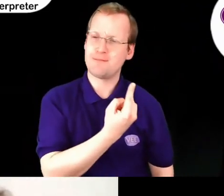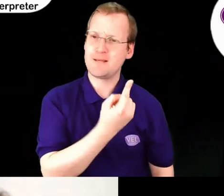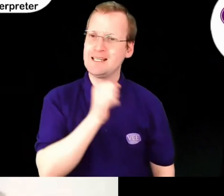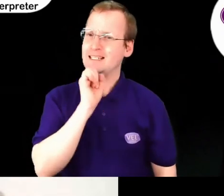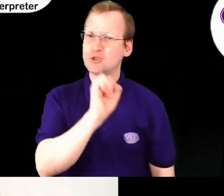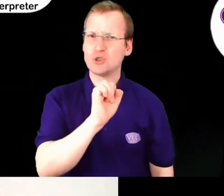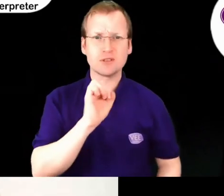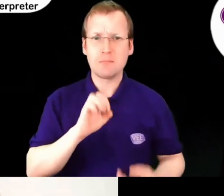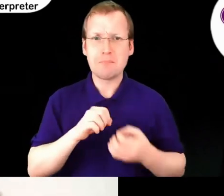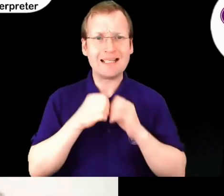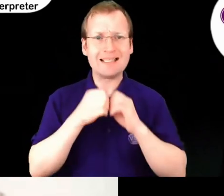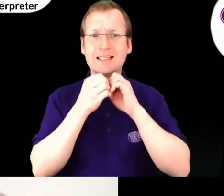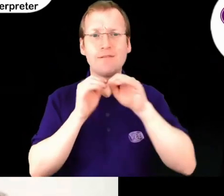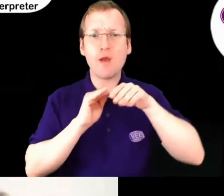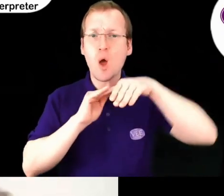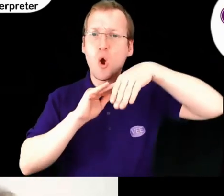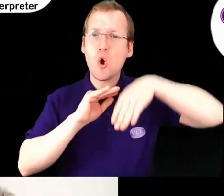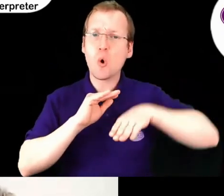made the tune